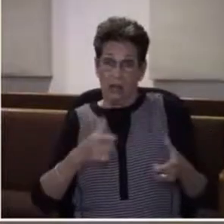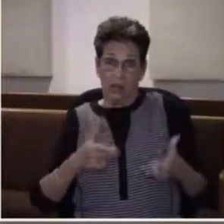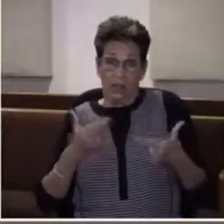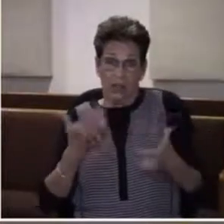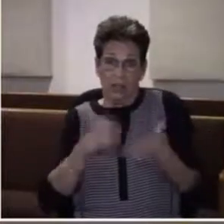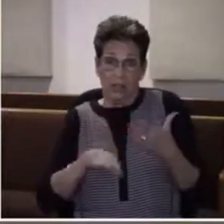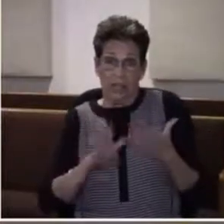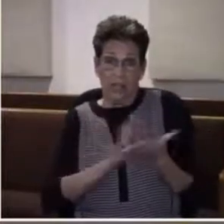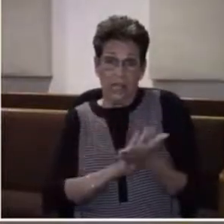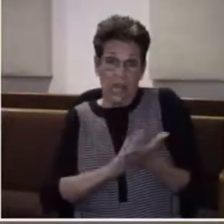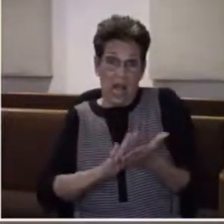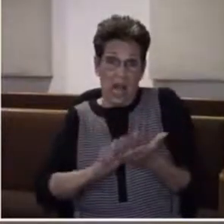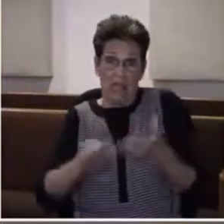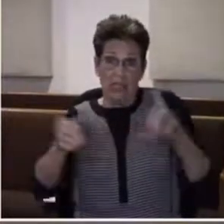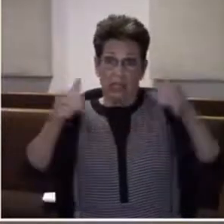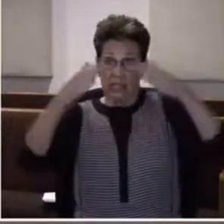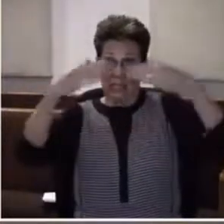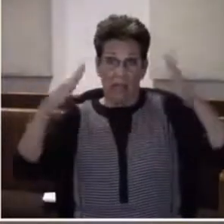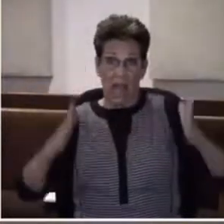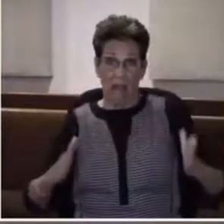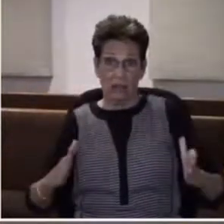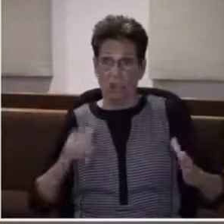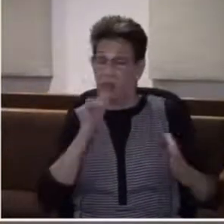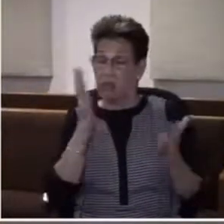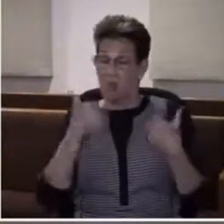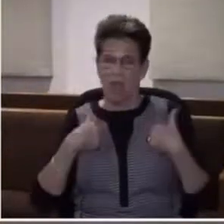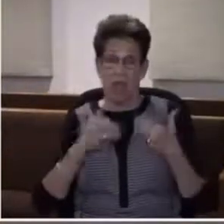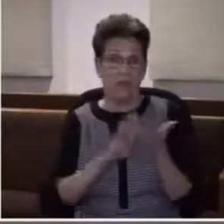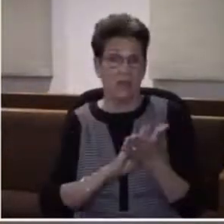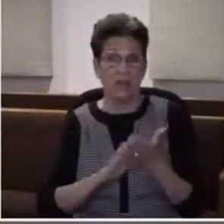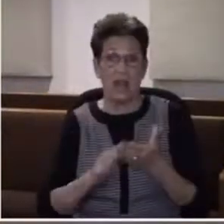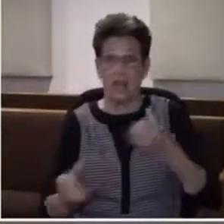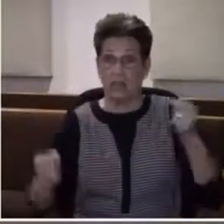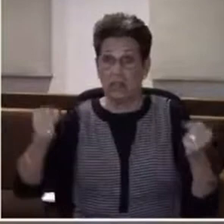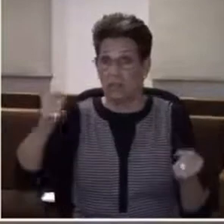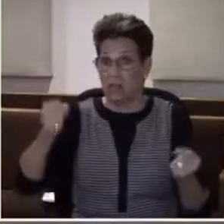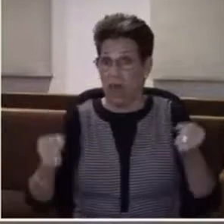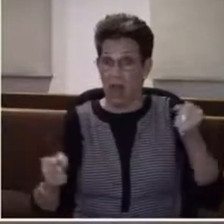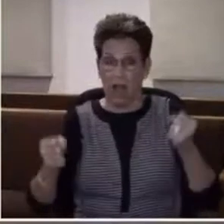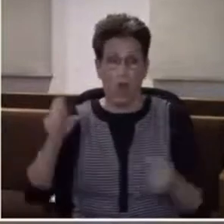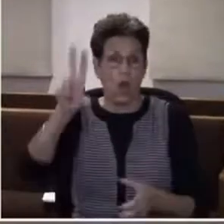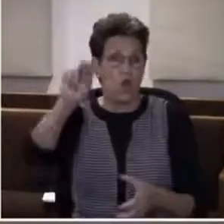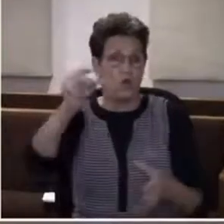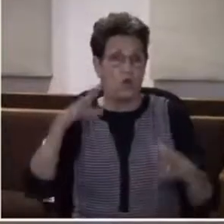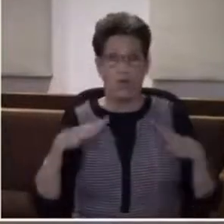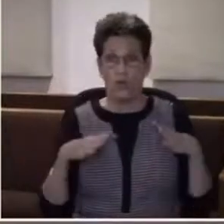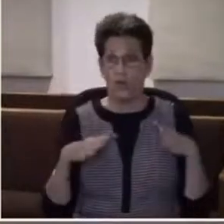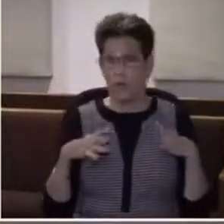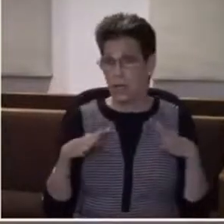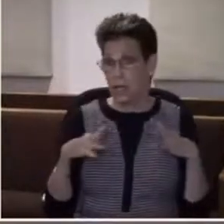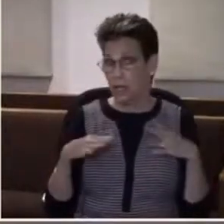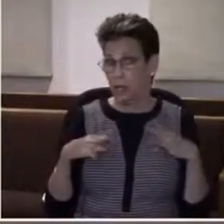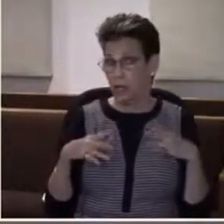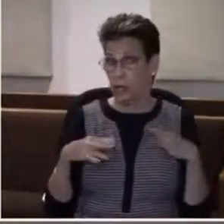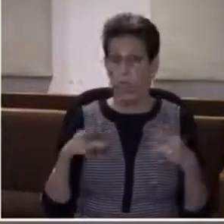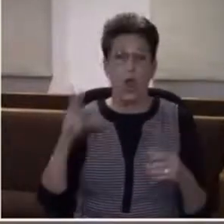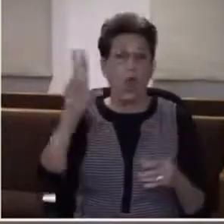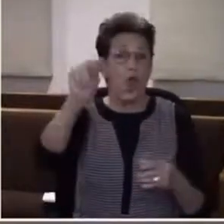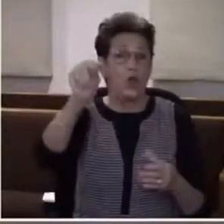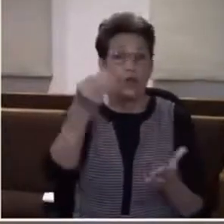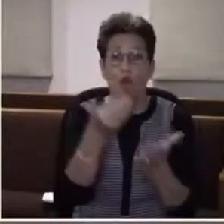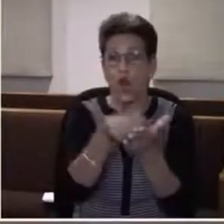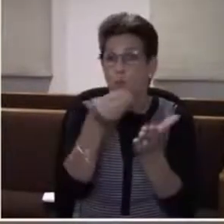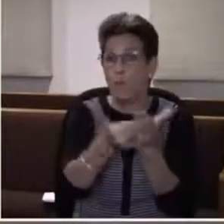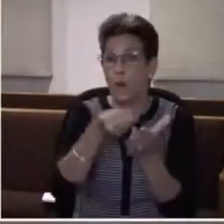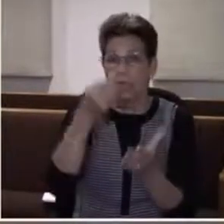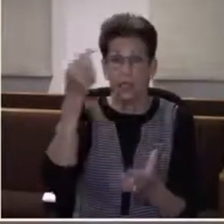not able to drive a nice car. I'm not able to go on vacation. I don't have anything set aside for retirement. I don't